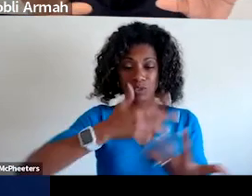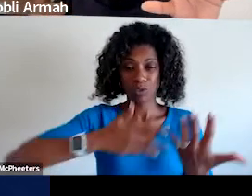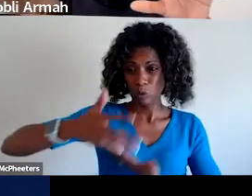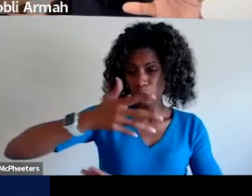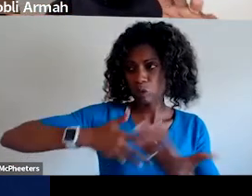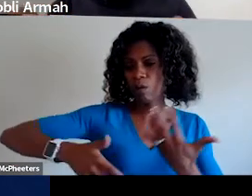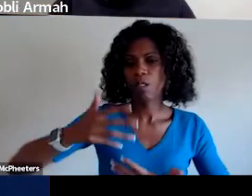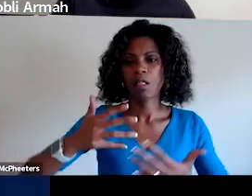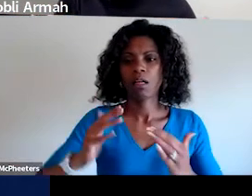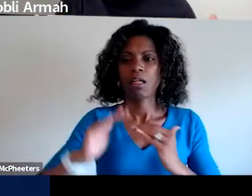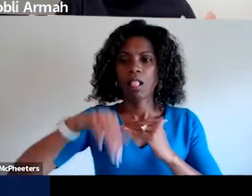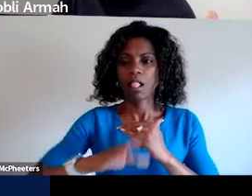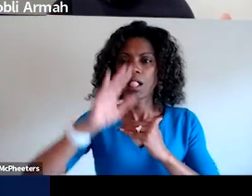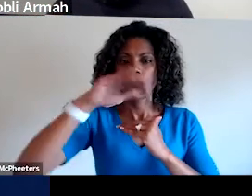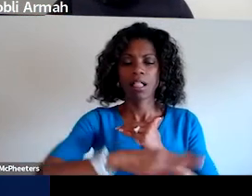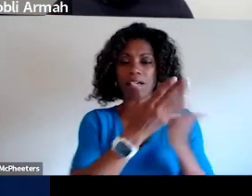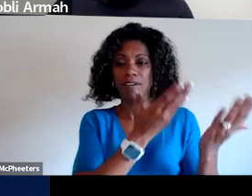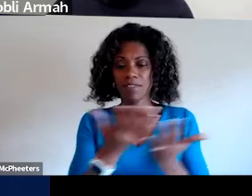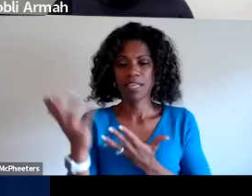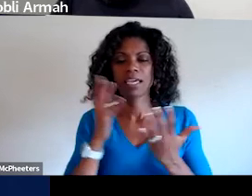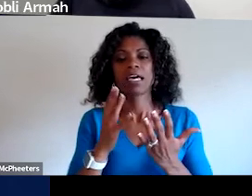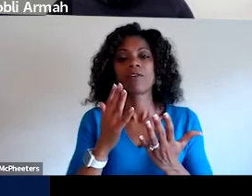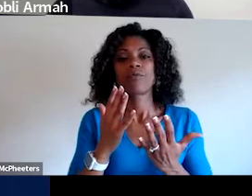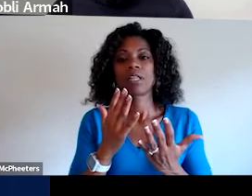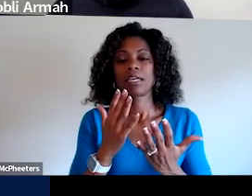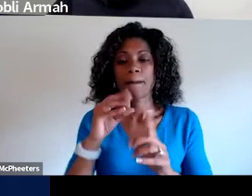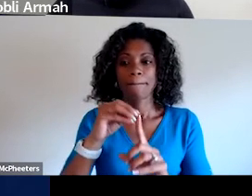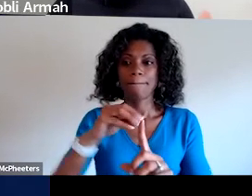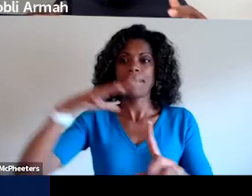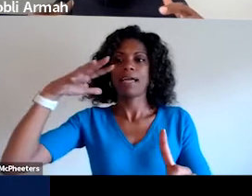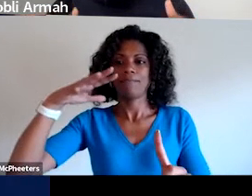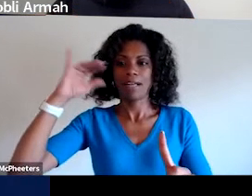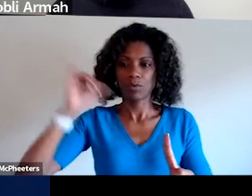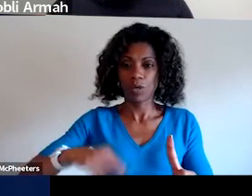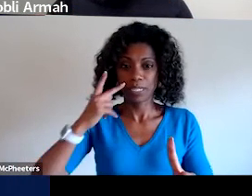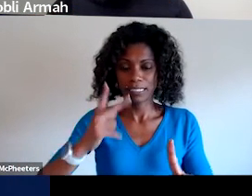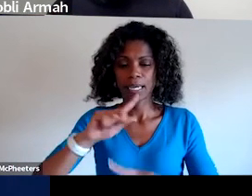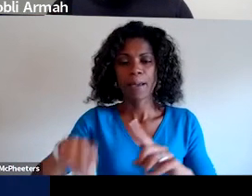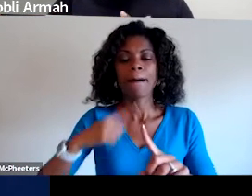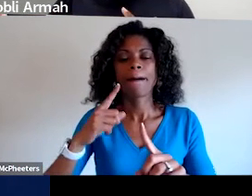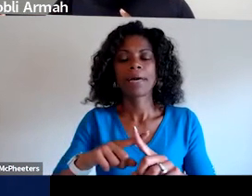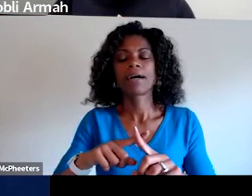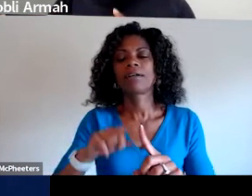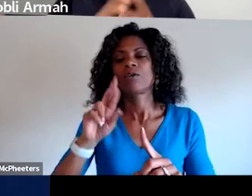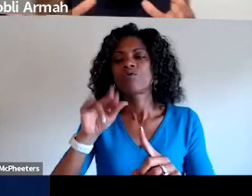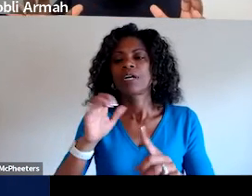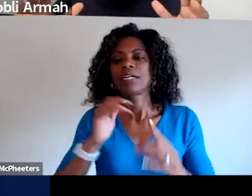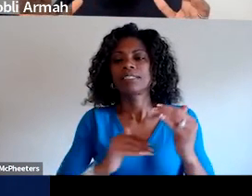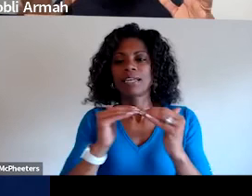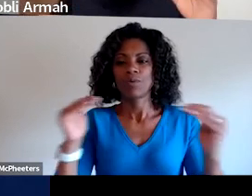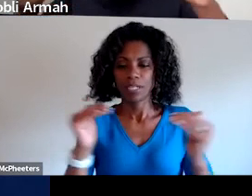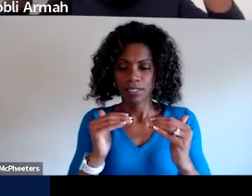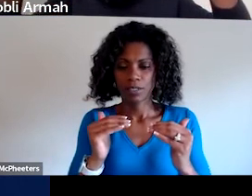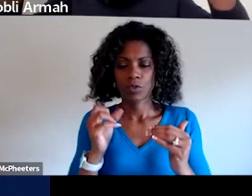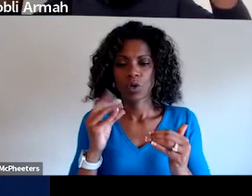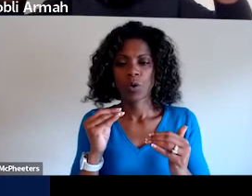equity, diversity, equity, and inclusion, those are ever present. Those are consistent. So we're going to talk more about this later, but I just want to paint a theme